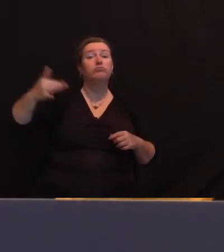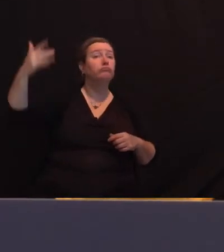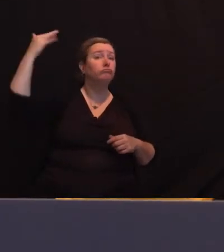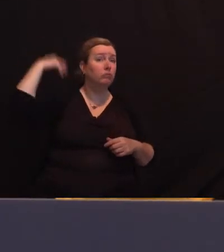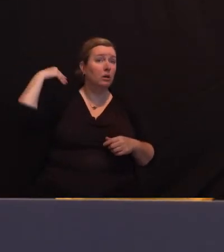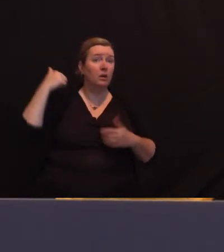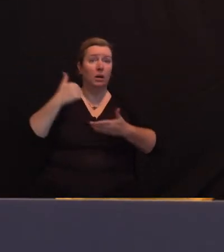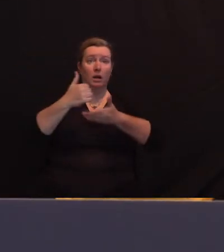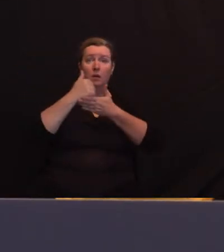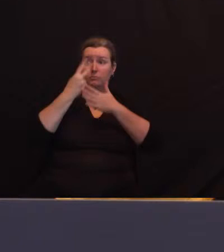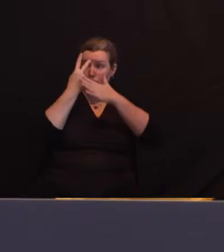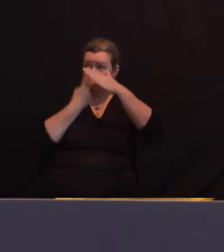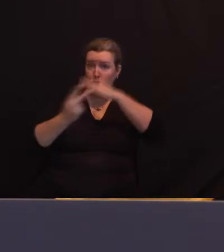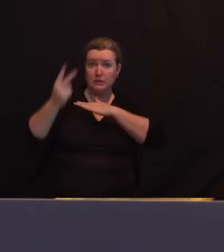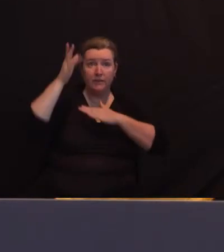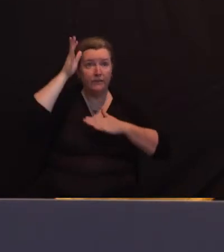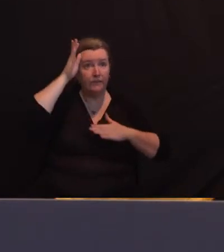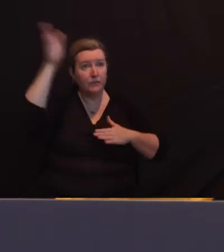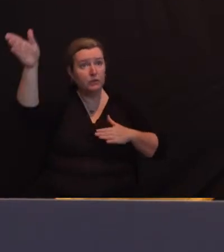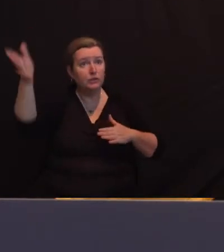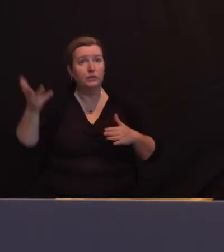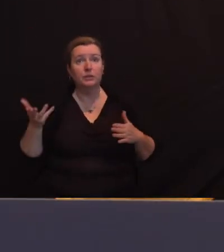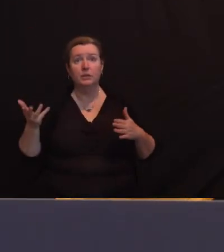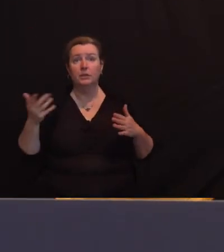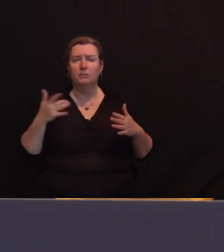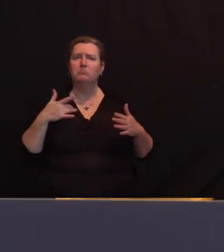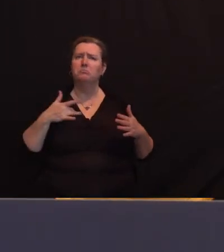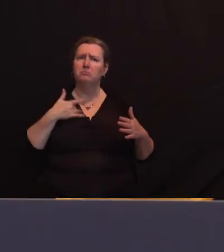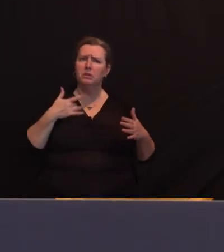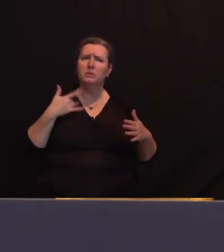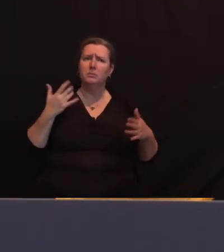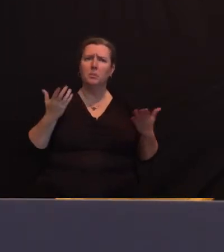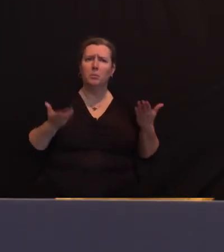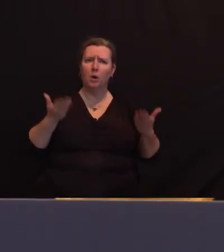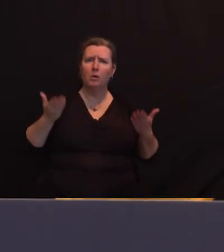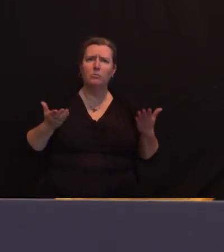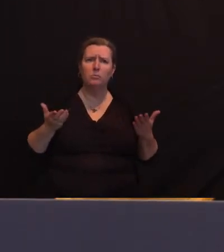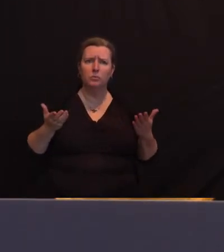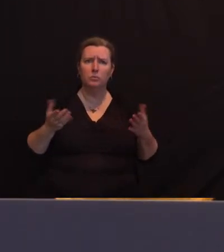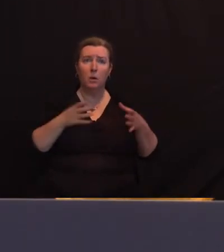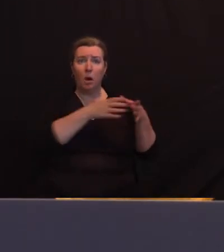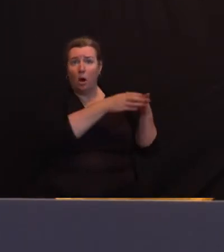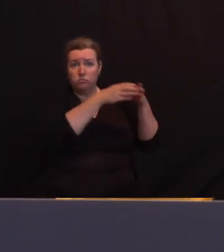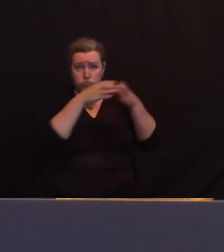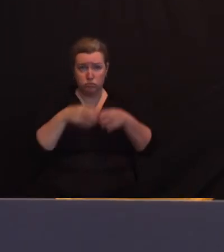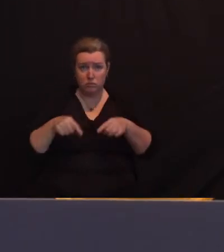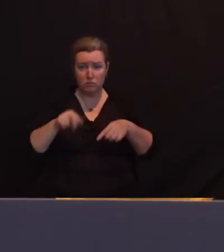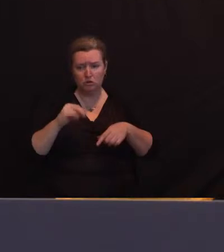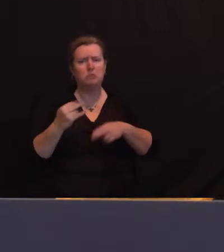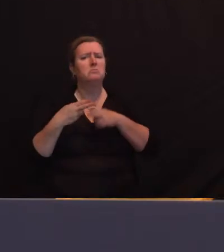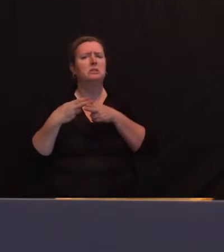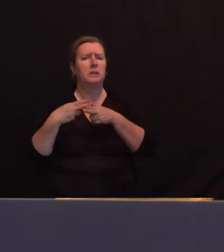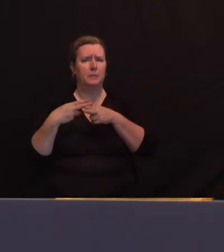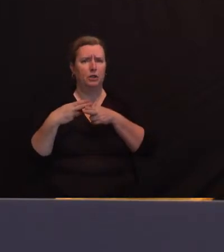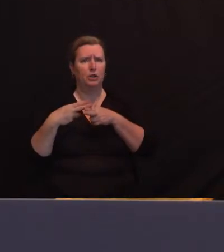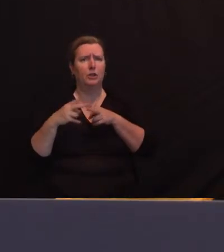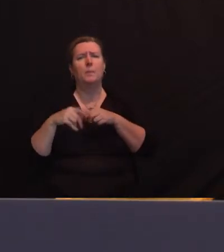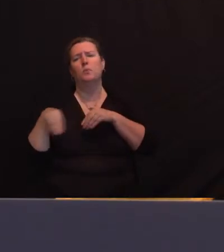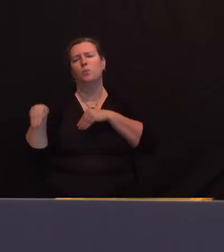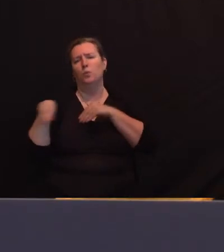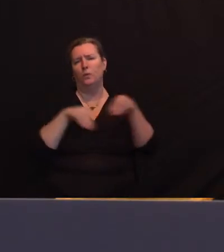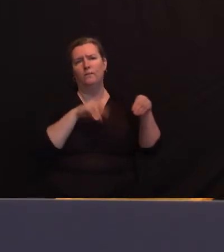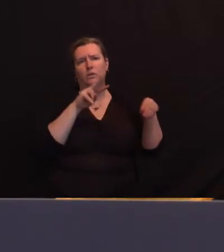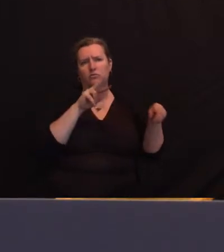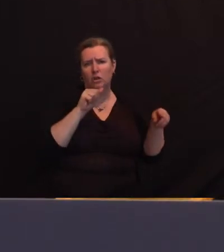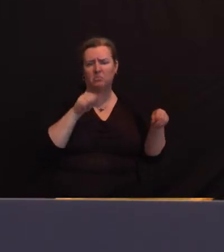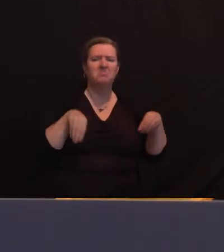any inside knowledge, it would be probably in one or both of those pockets where you'd see the bulk of these folks end up. That's not to say we